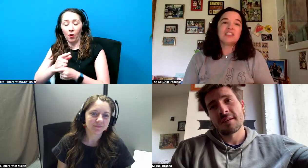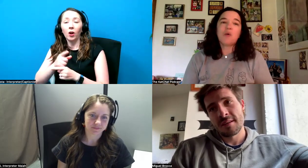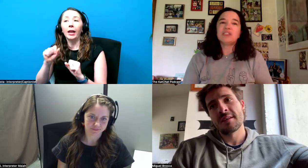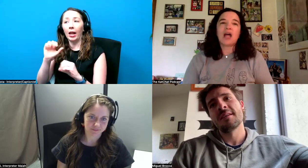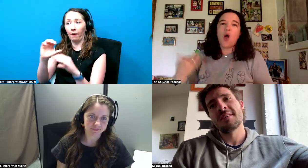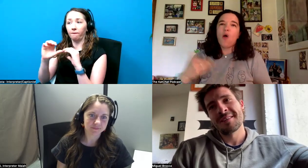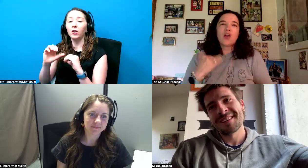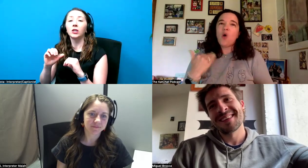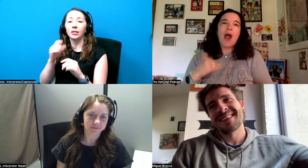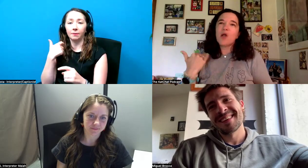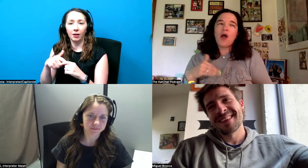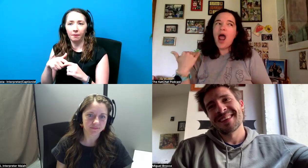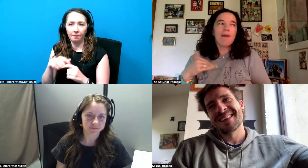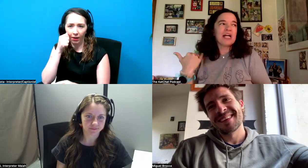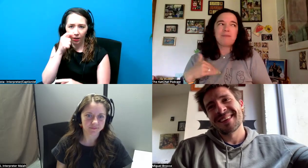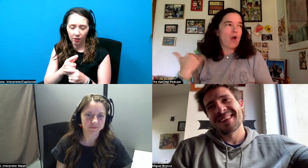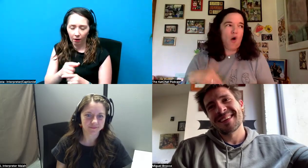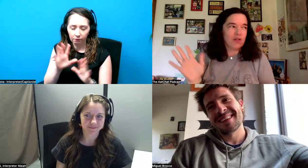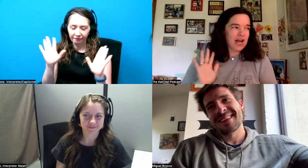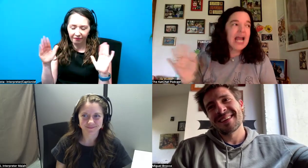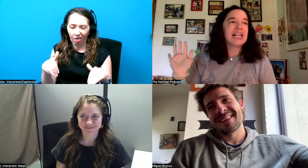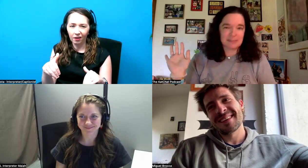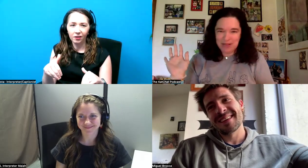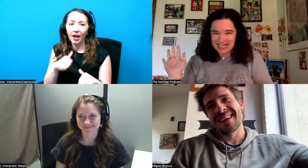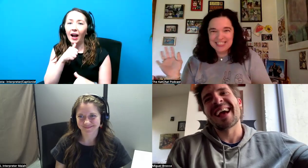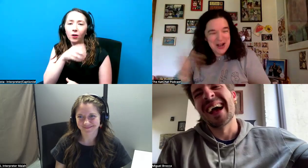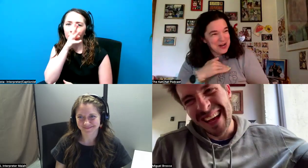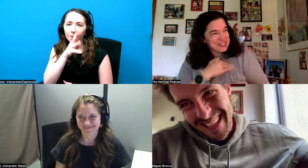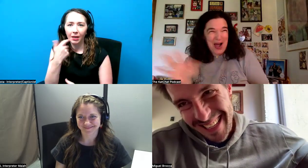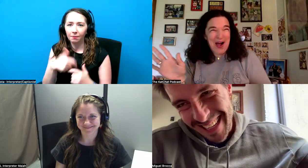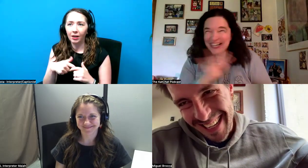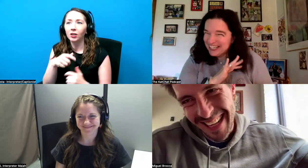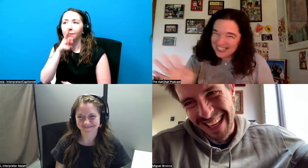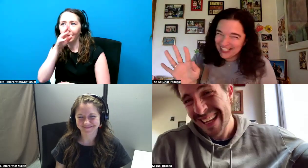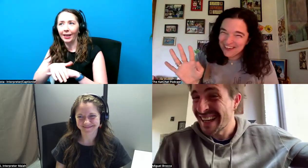But my sister was like, no, no, habla better English, please.